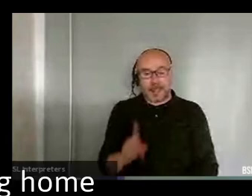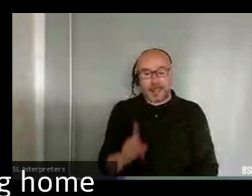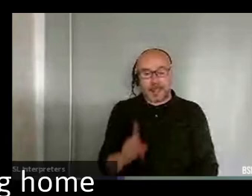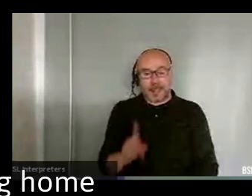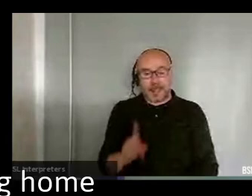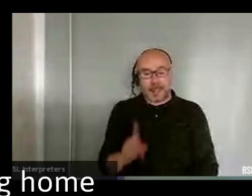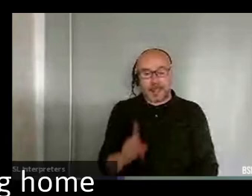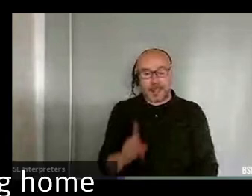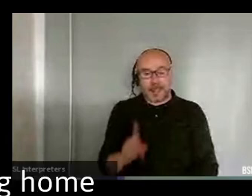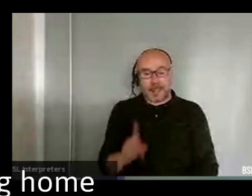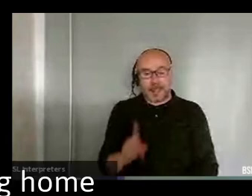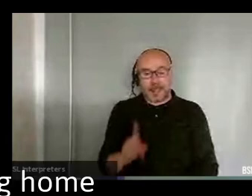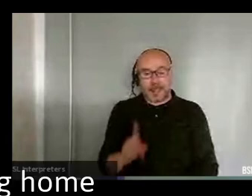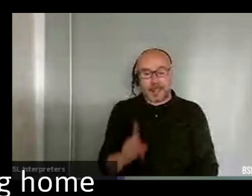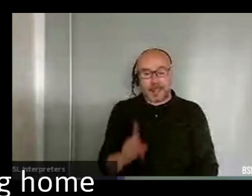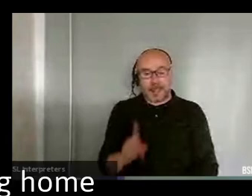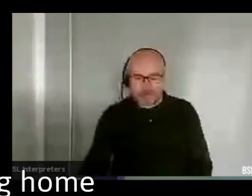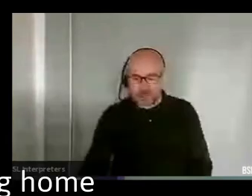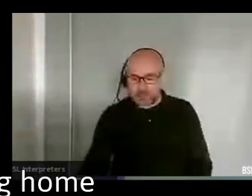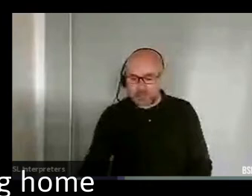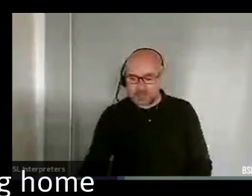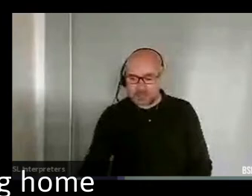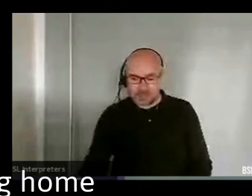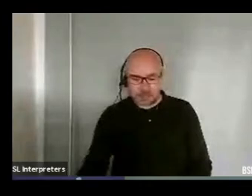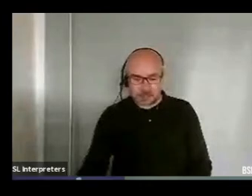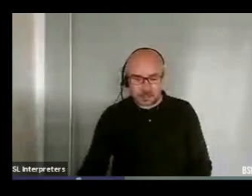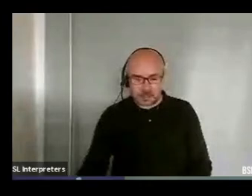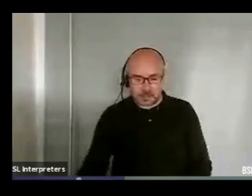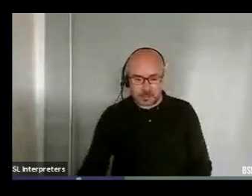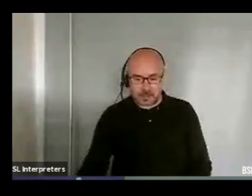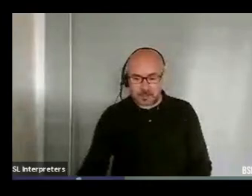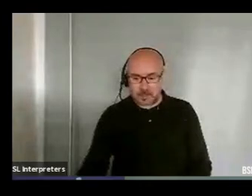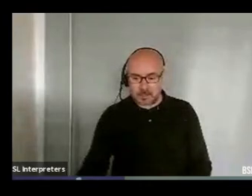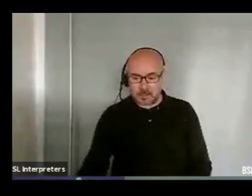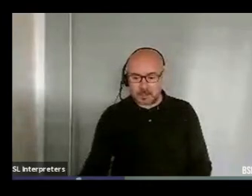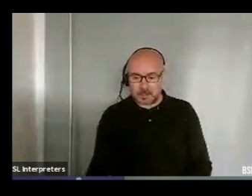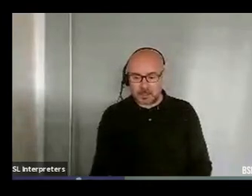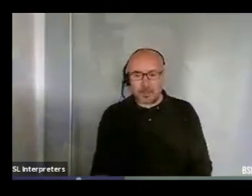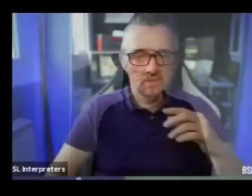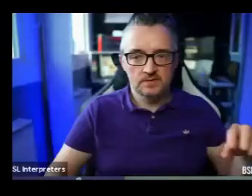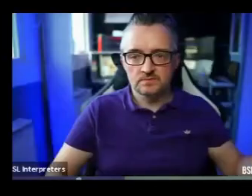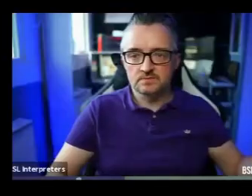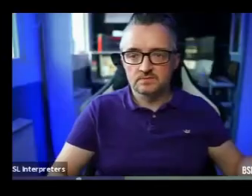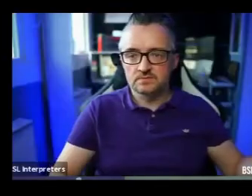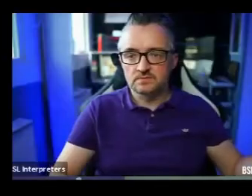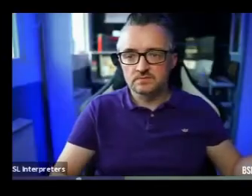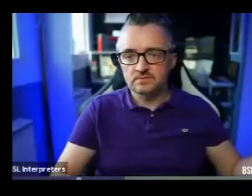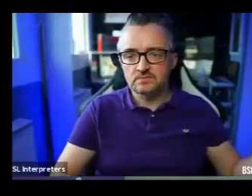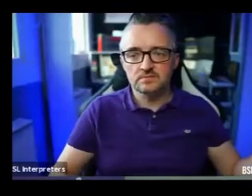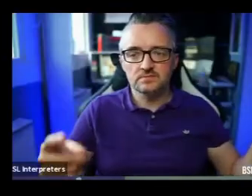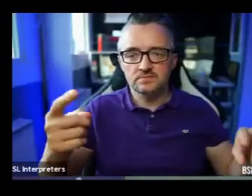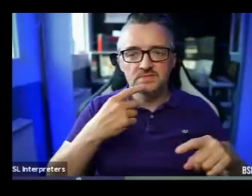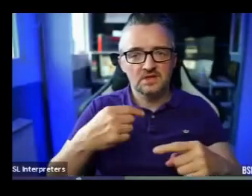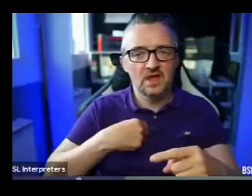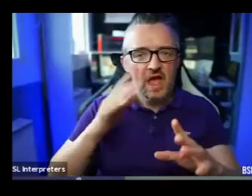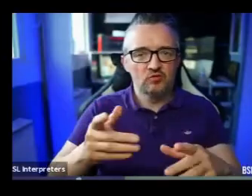a nursing home that takes care of patients with feeding tubes." And he was all clinical. And then after a few minutes, he looked at his watch and he